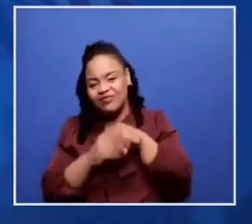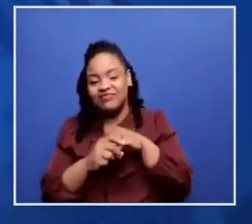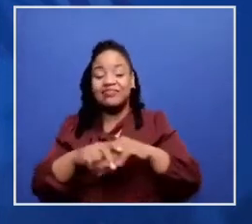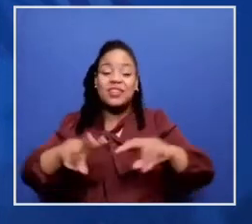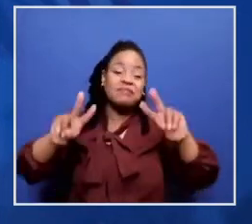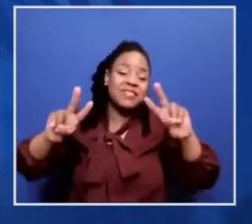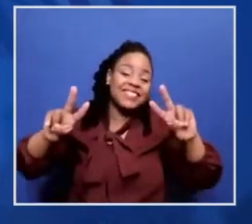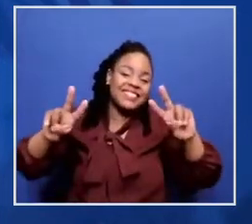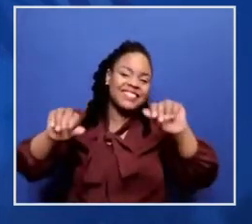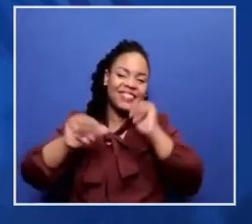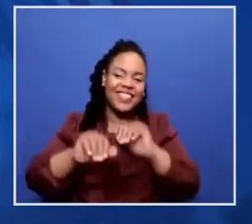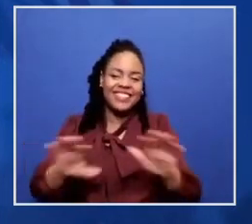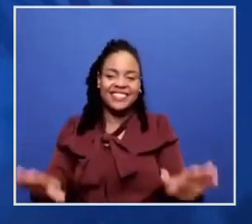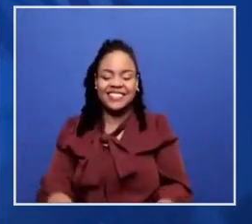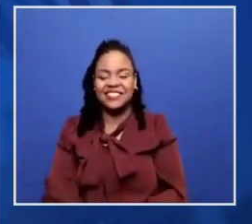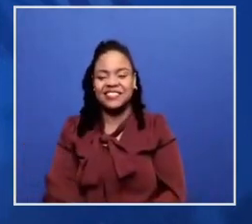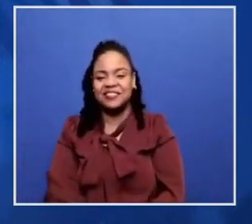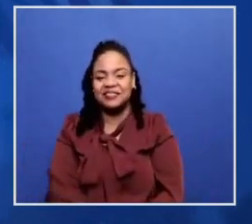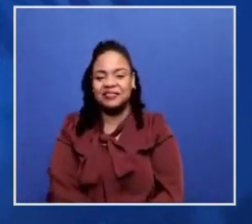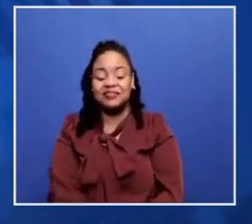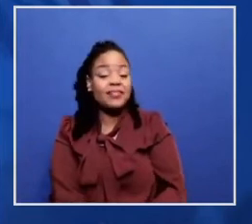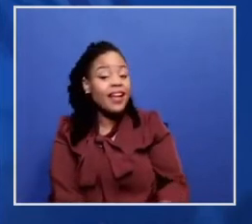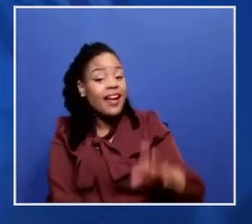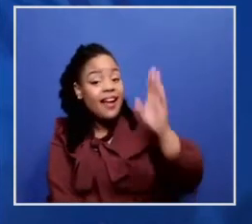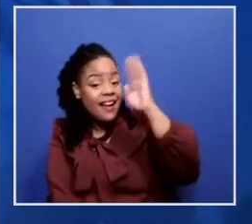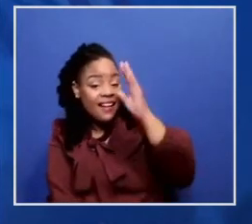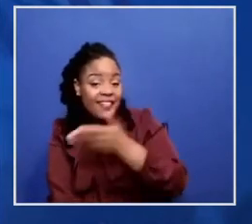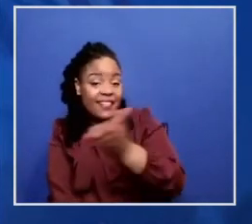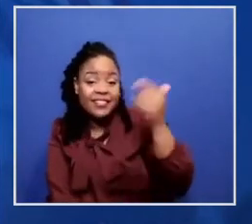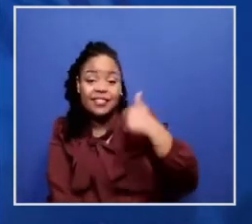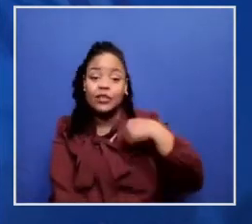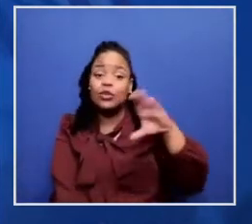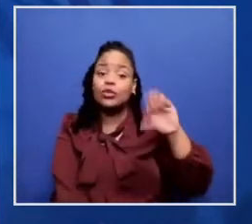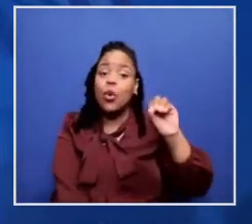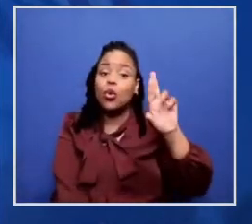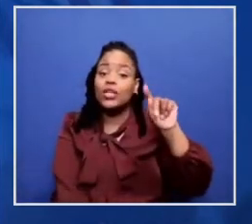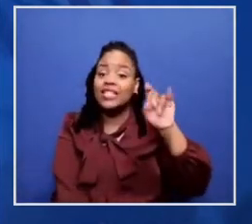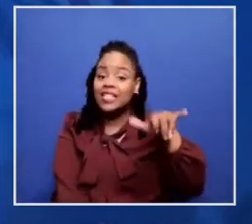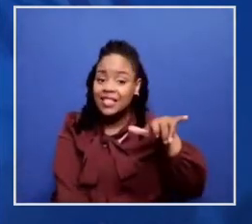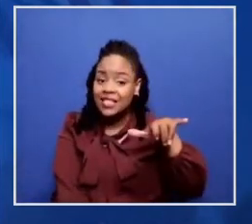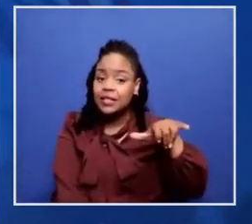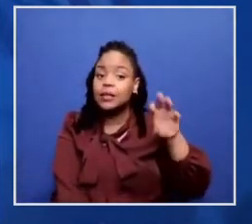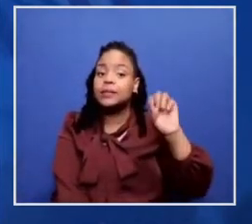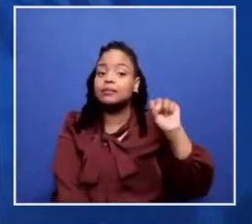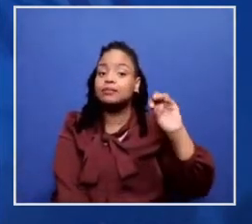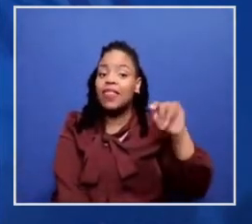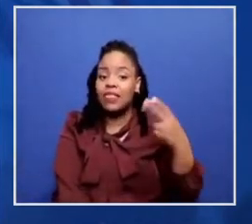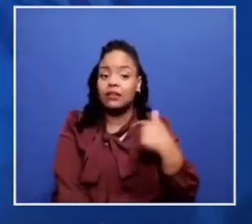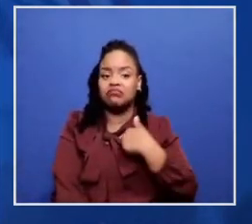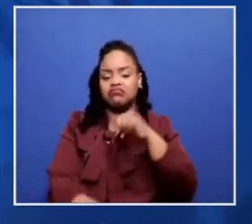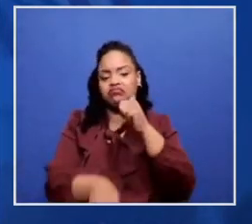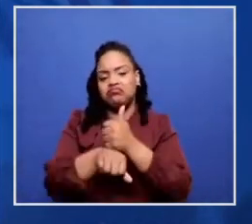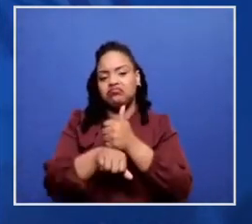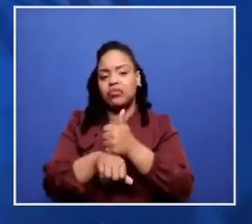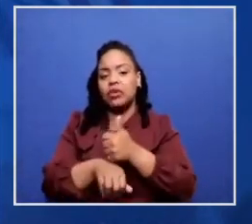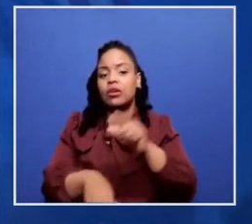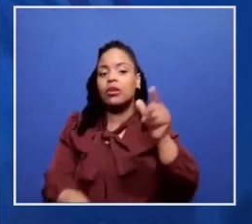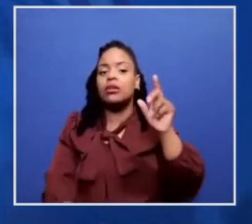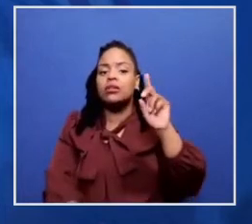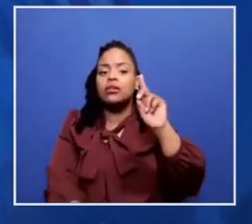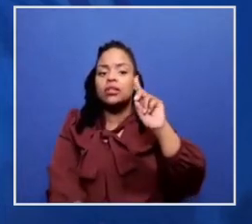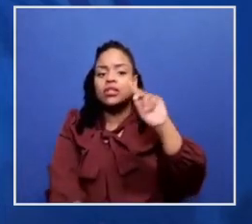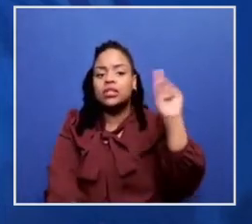Hi, everyone. I'm Courtney Smith, and I'm the founder and CEO of the Detroit Phoenix Center. Growing up in